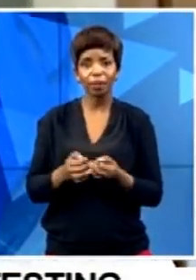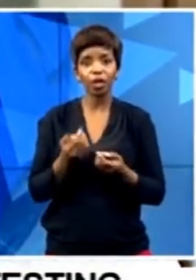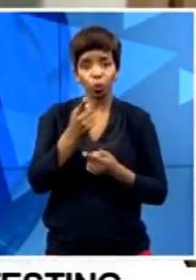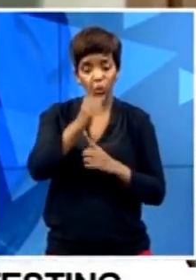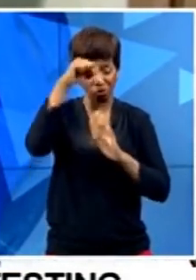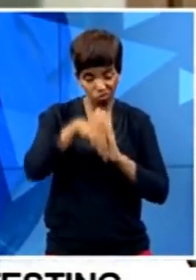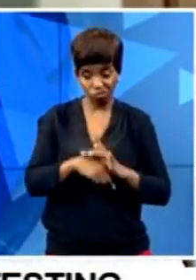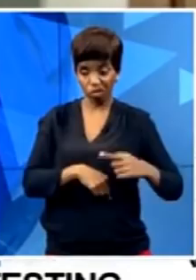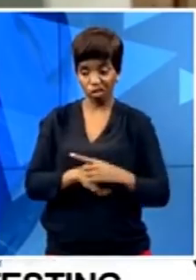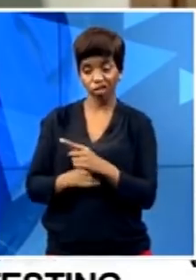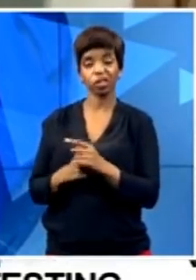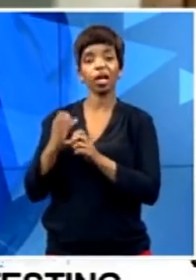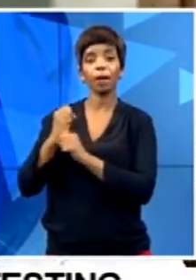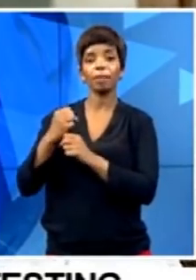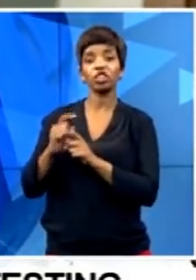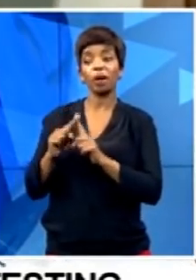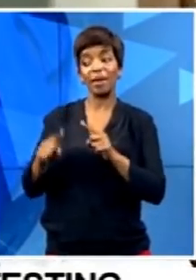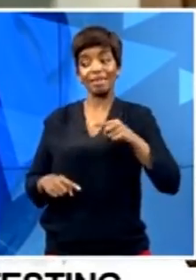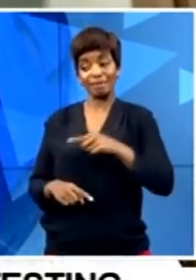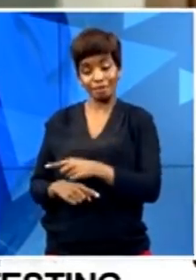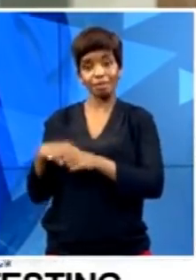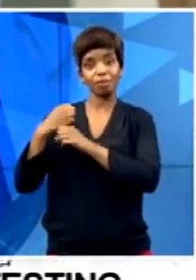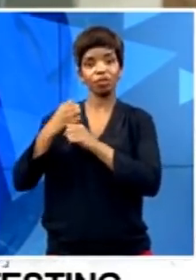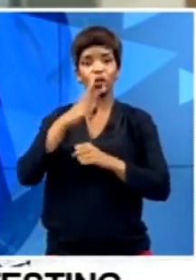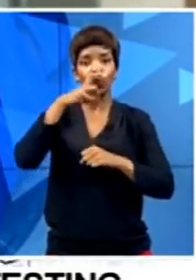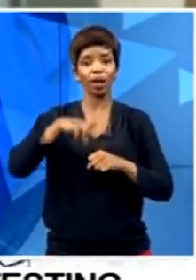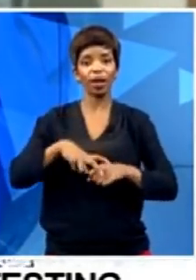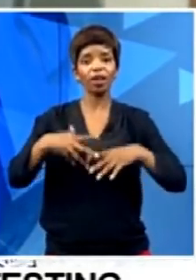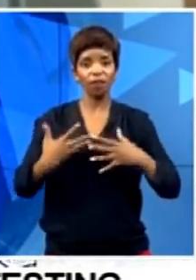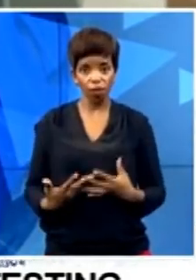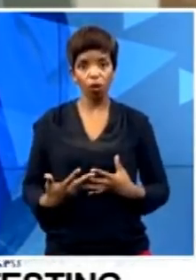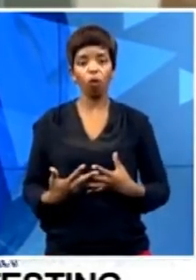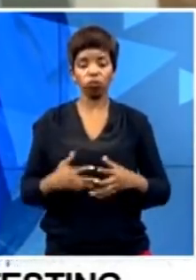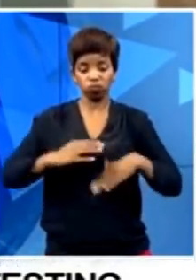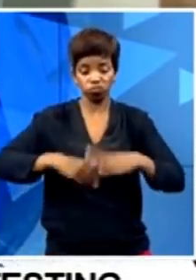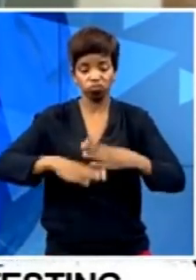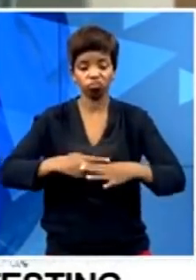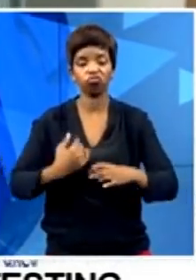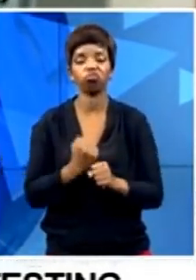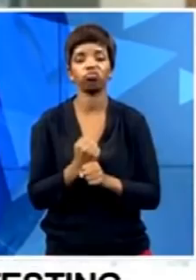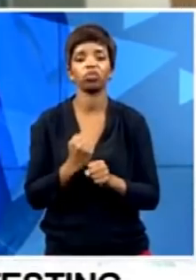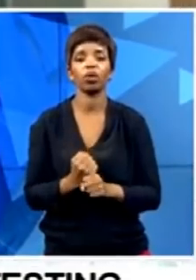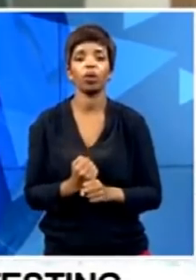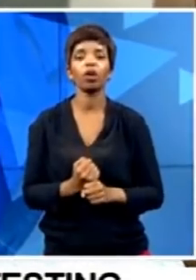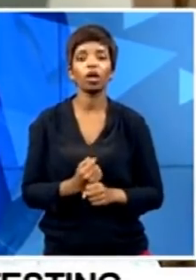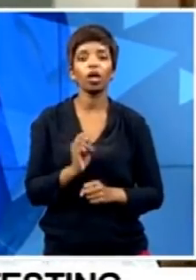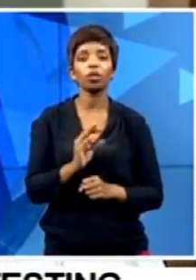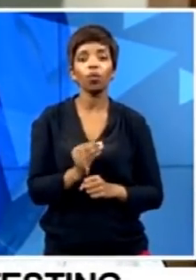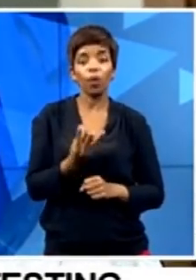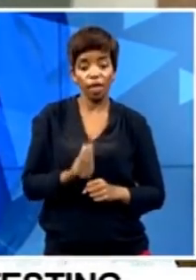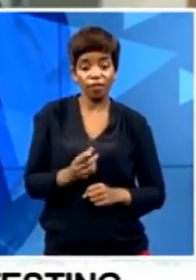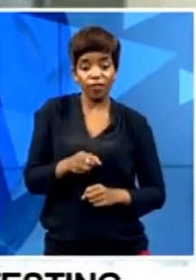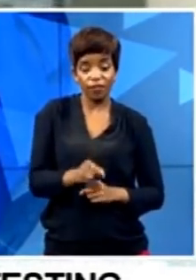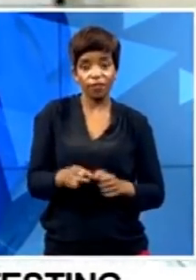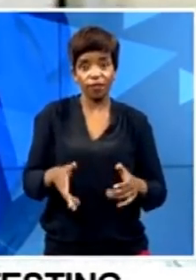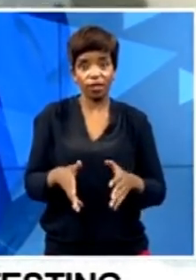such kind of a work that we are going to be embarking on. So we do have this in the province. We do have here in Nelson Mandela that will be able to cover